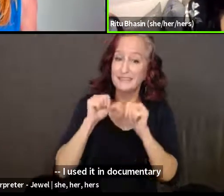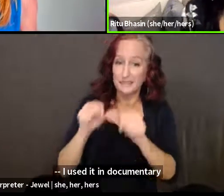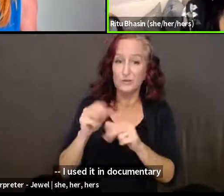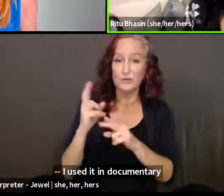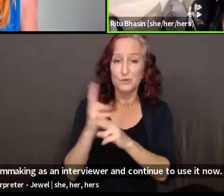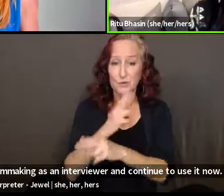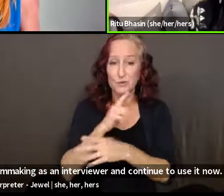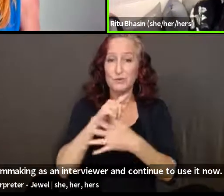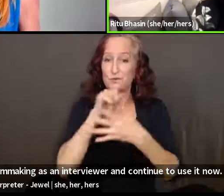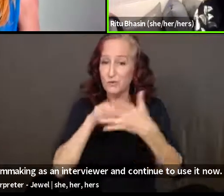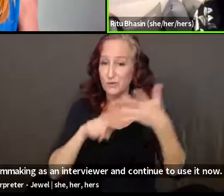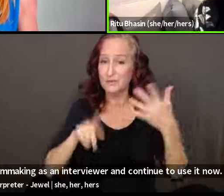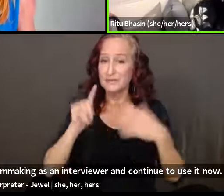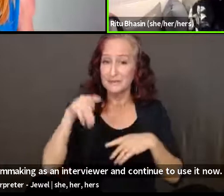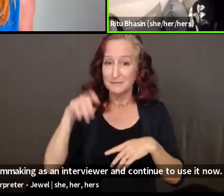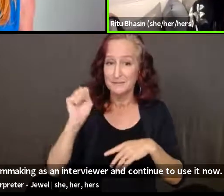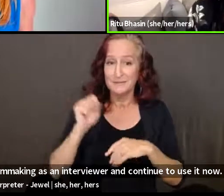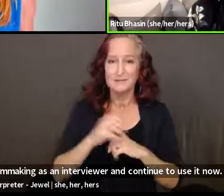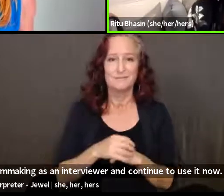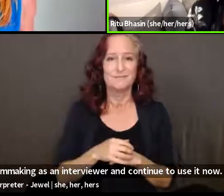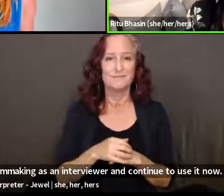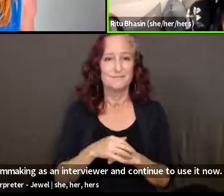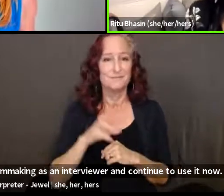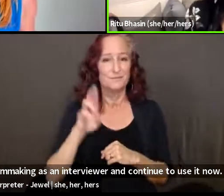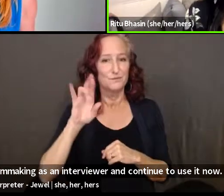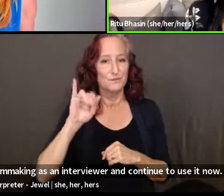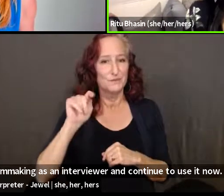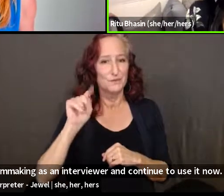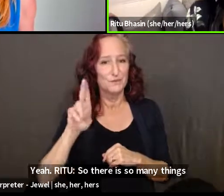So there's so many things that what